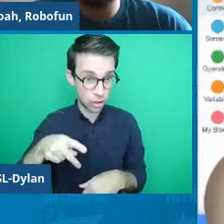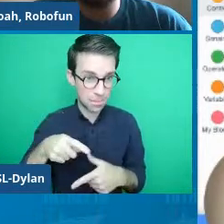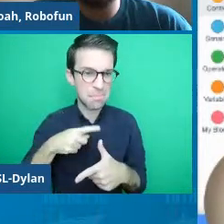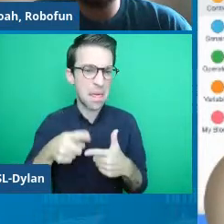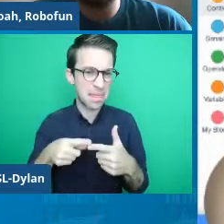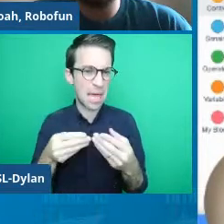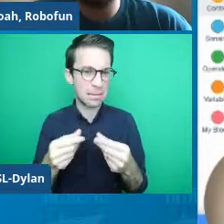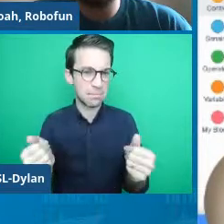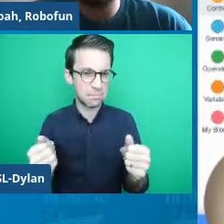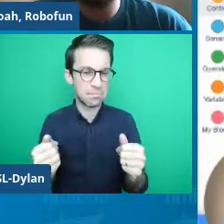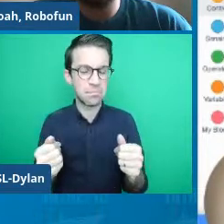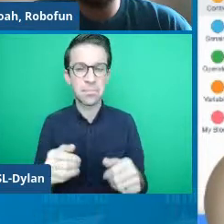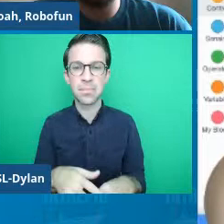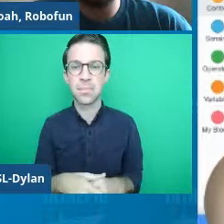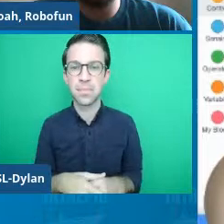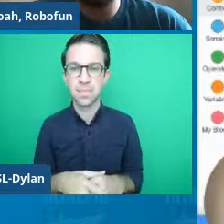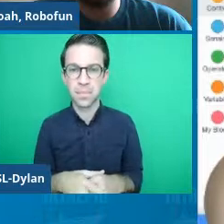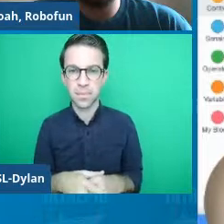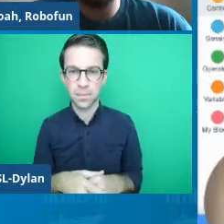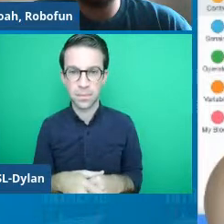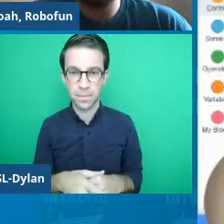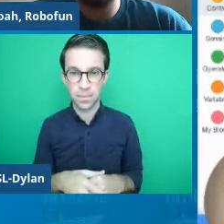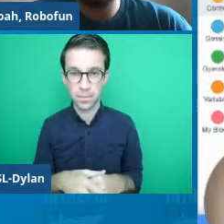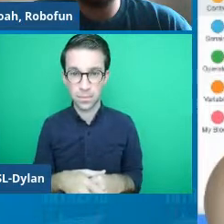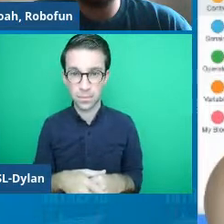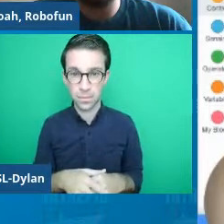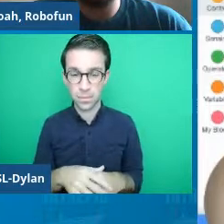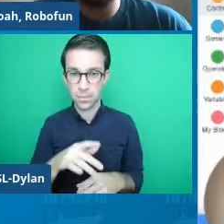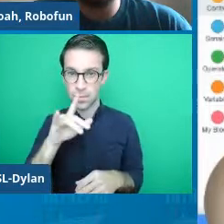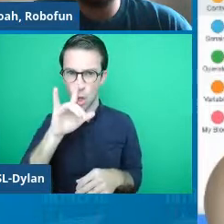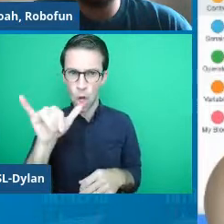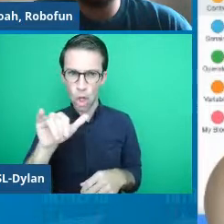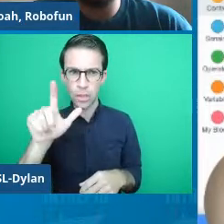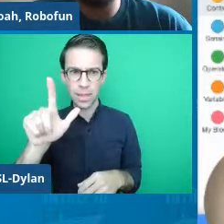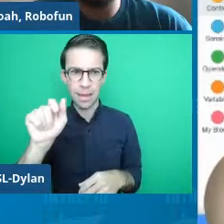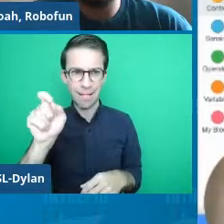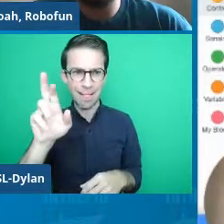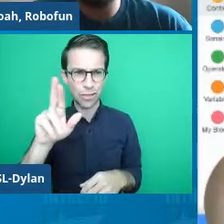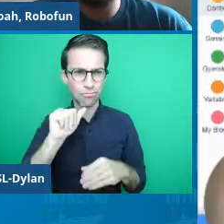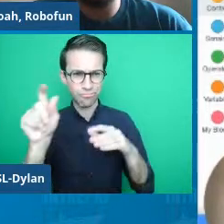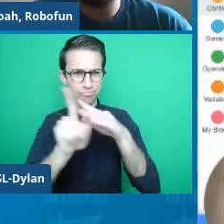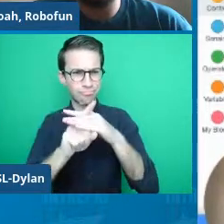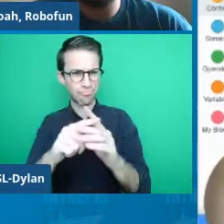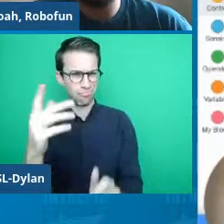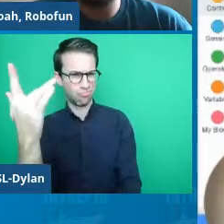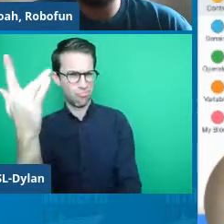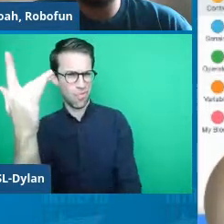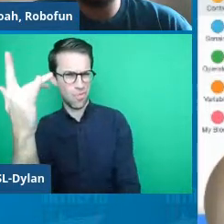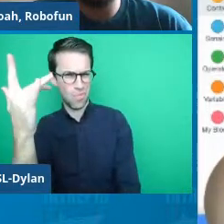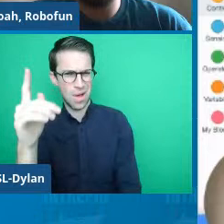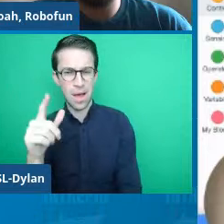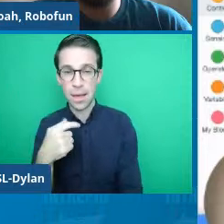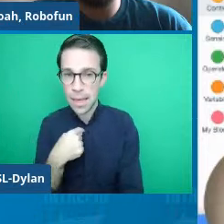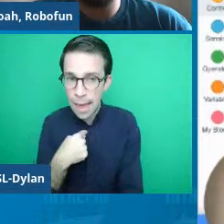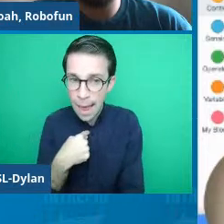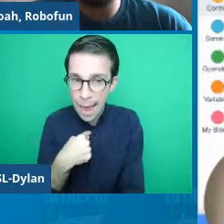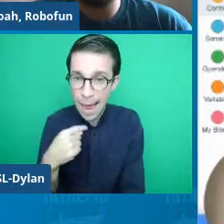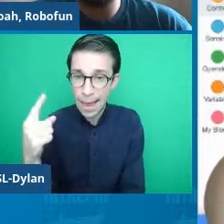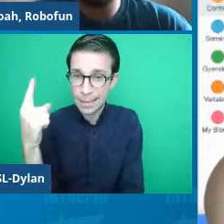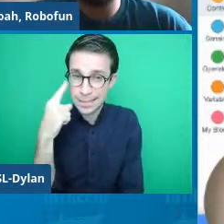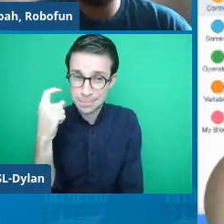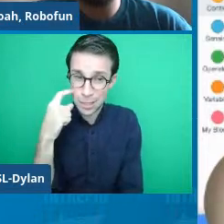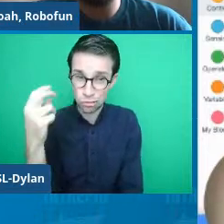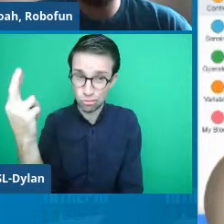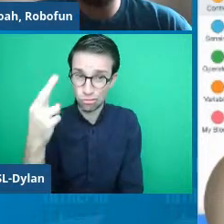Now, it looks like the laser's not appearing. Why is that? I suspect